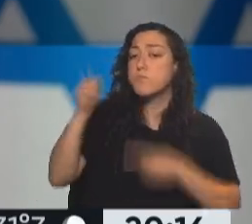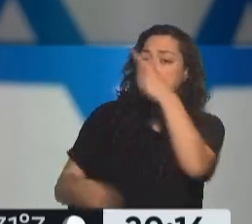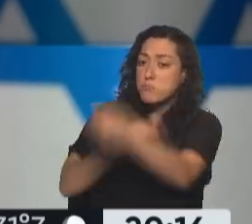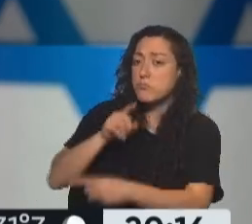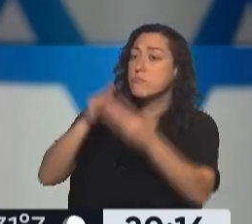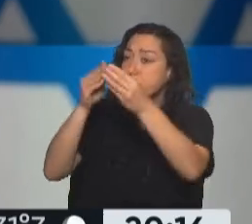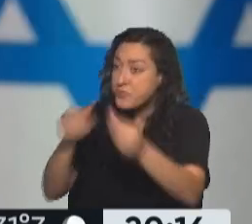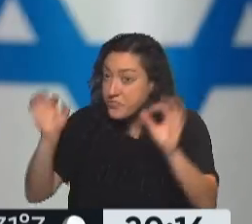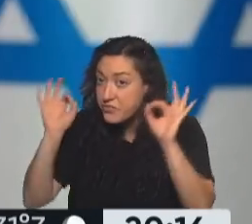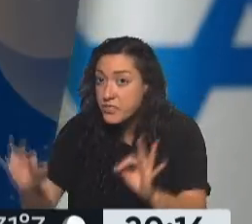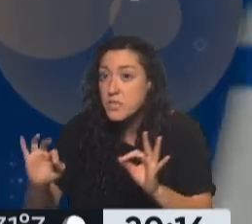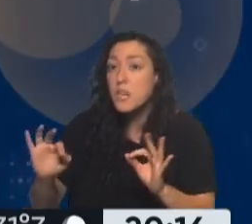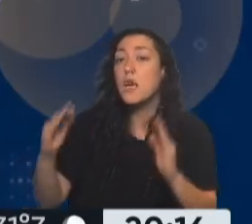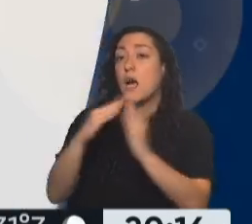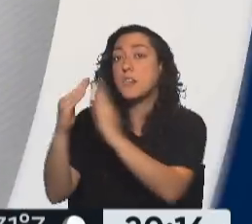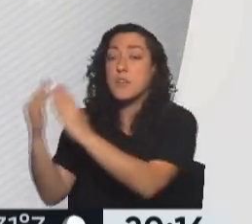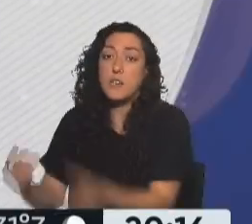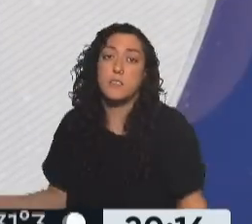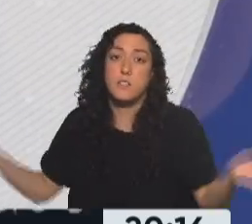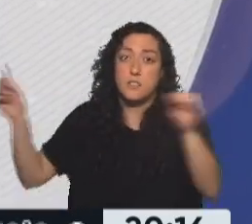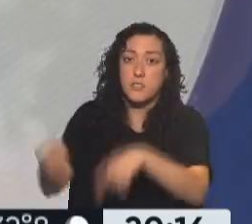back safely to your homes.